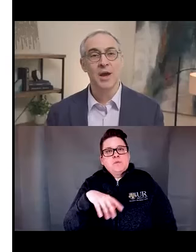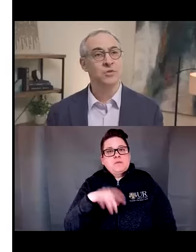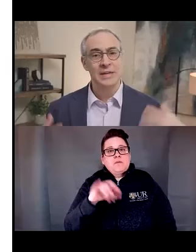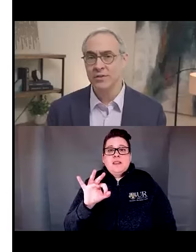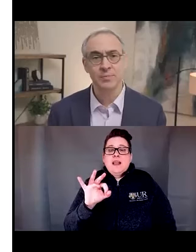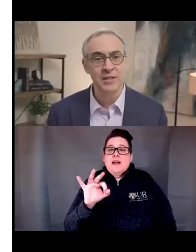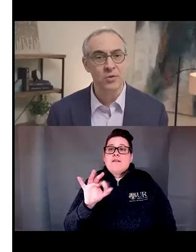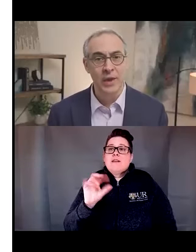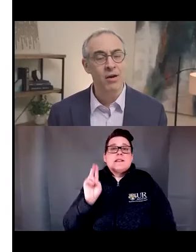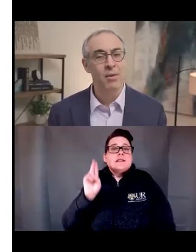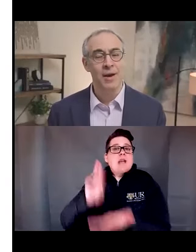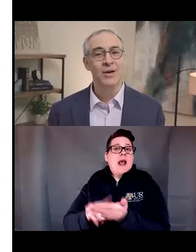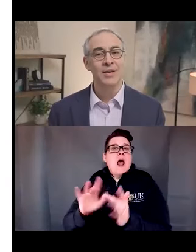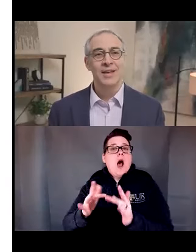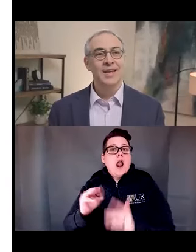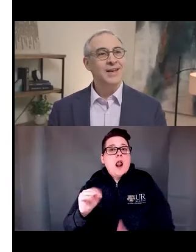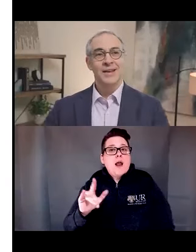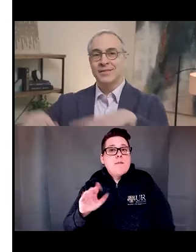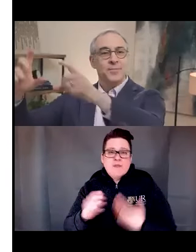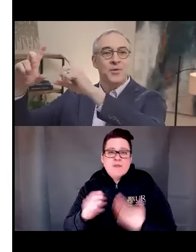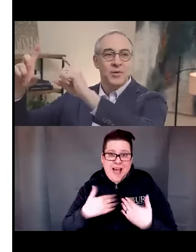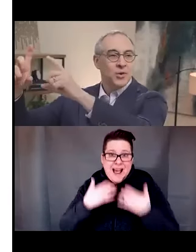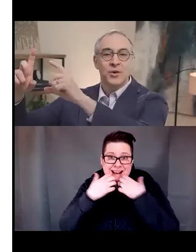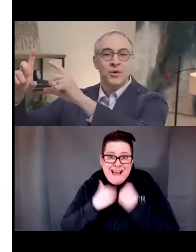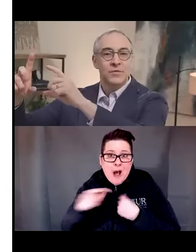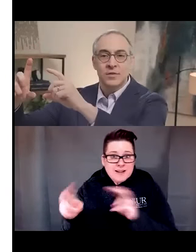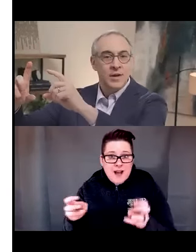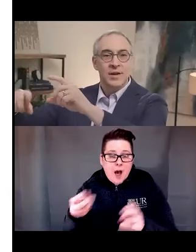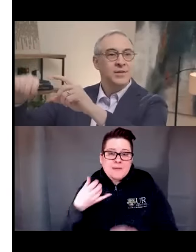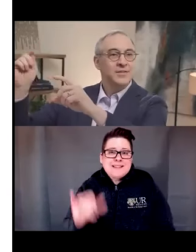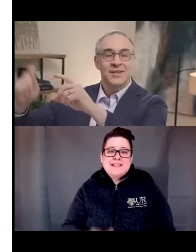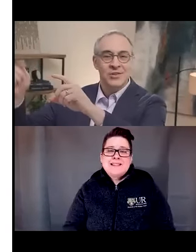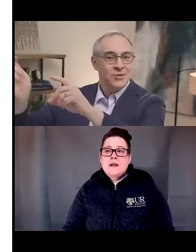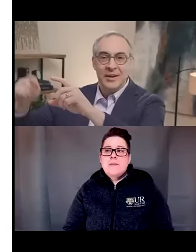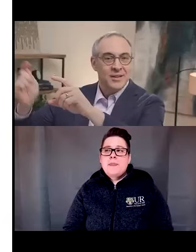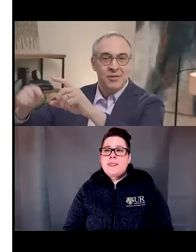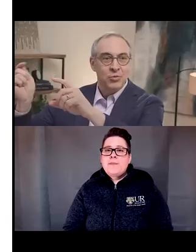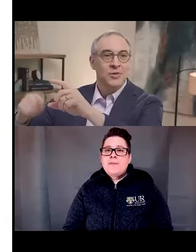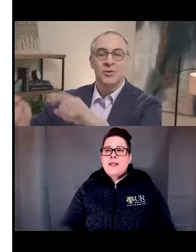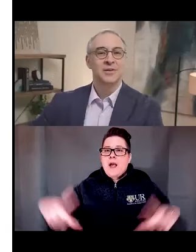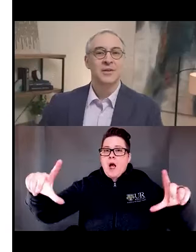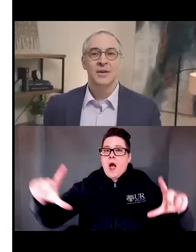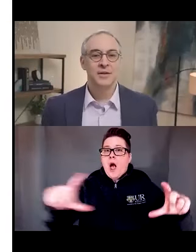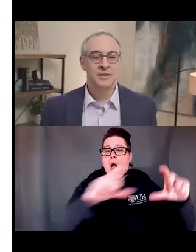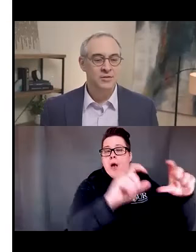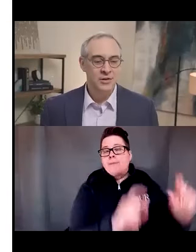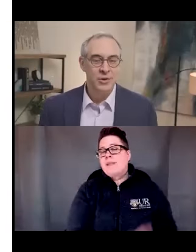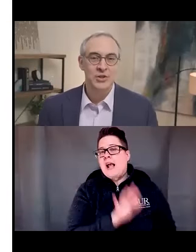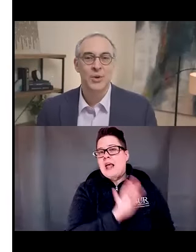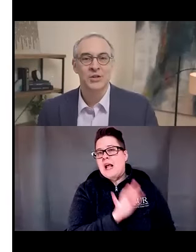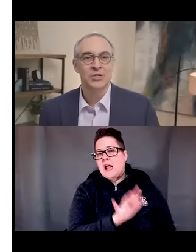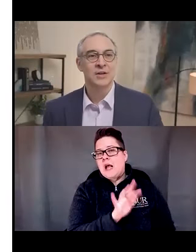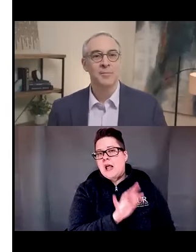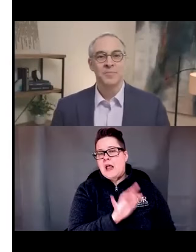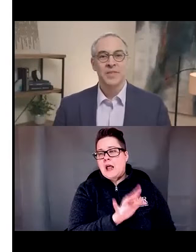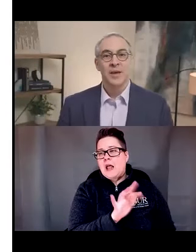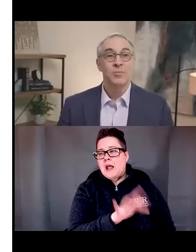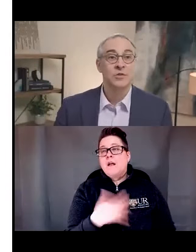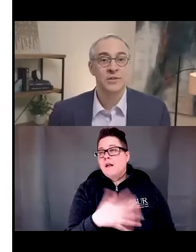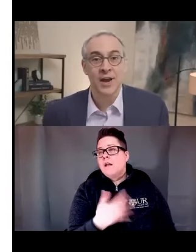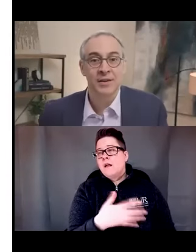online modules, even something that you care about, it ends up on one corner of the screen and you click through and until there's a quiz question.